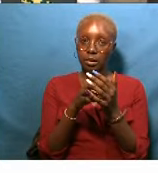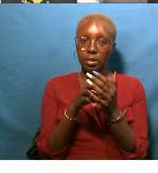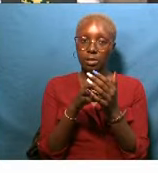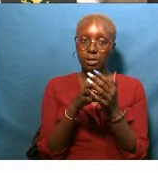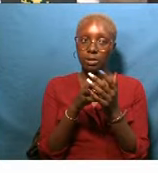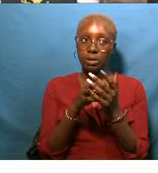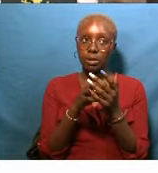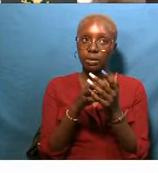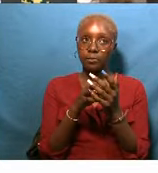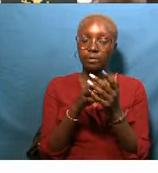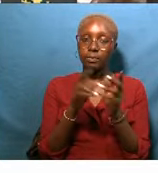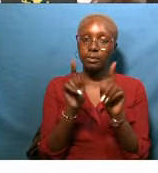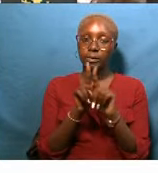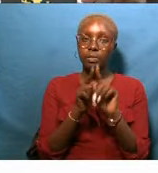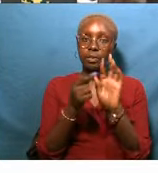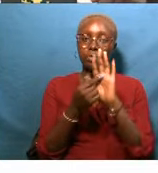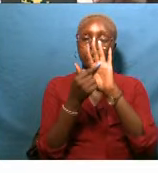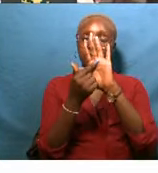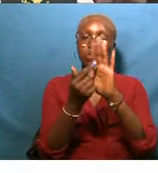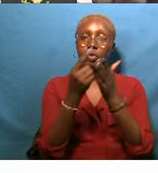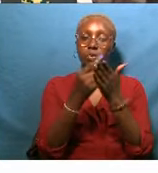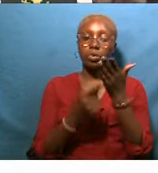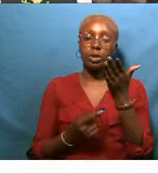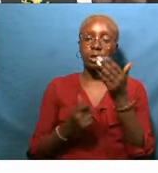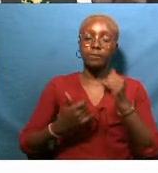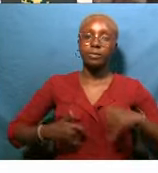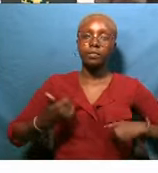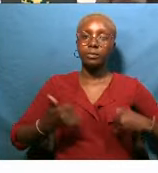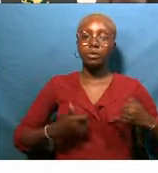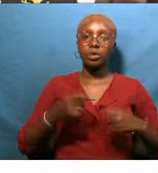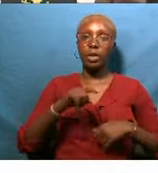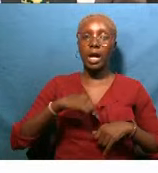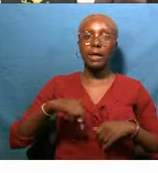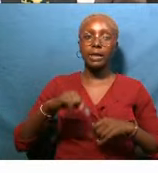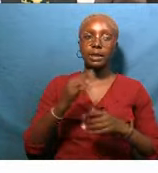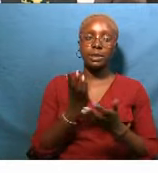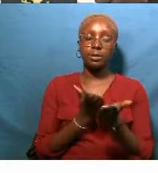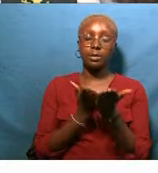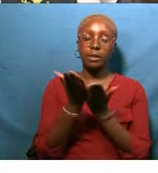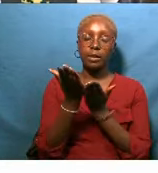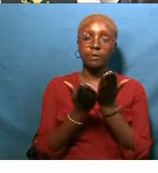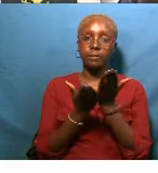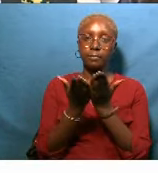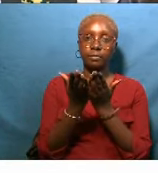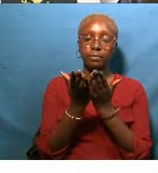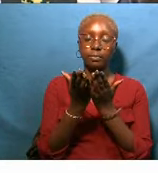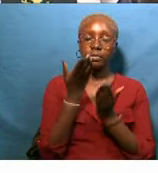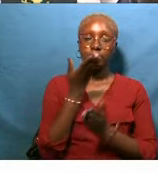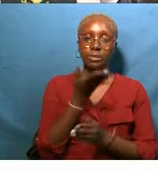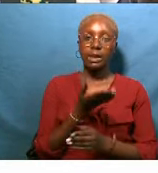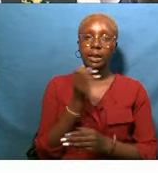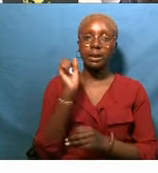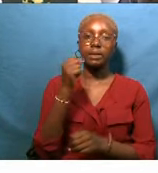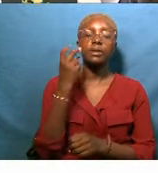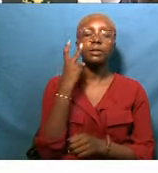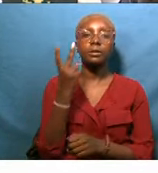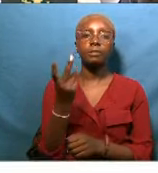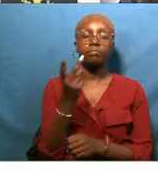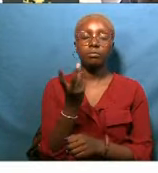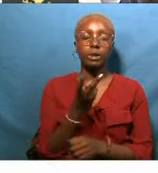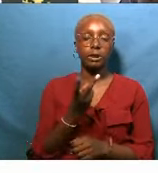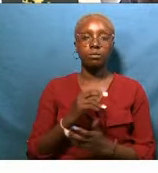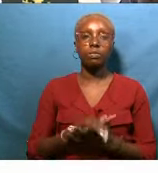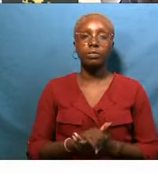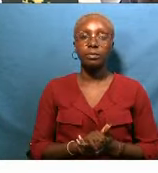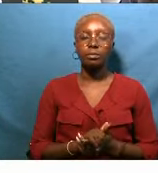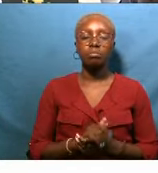way we display our joy or sadness is in those differentiation. I wonder